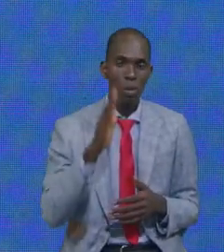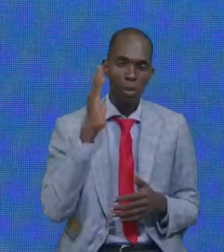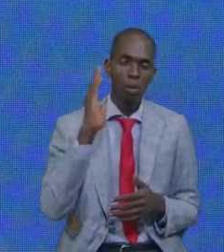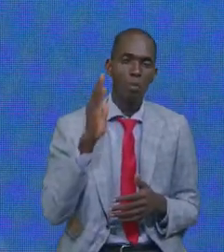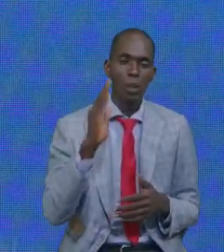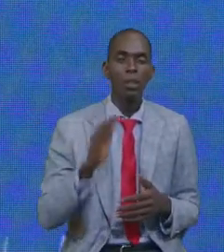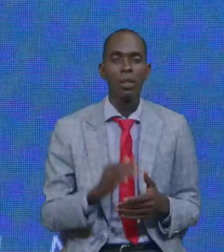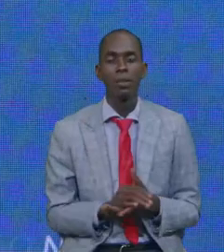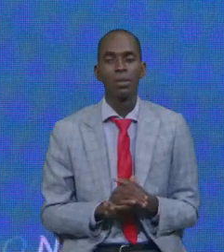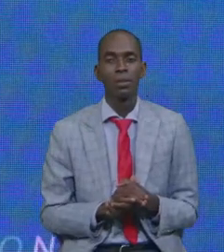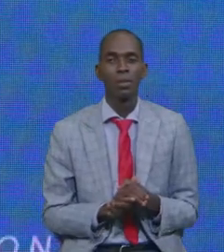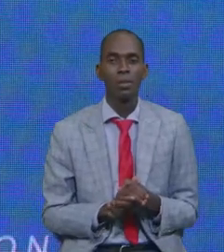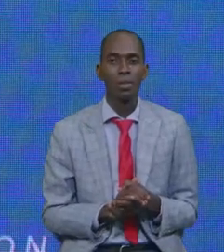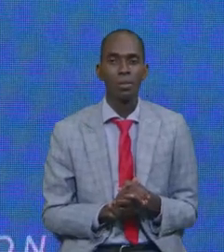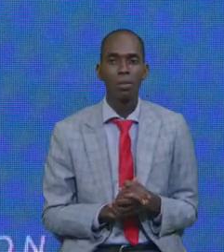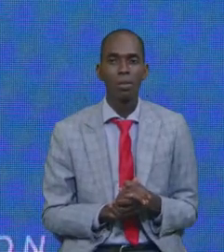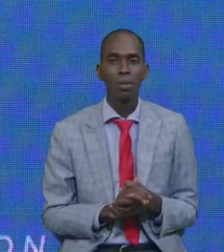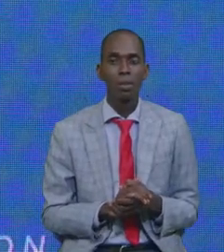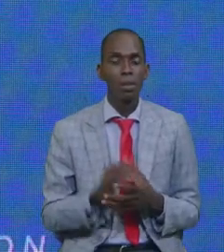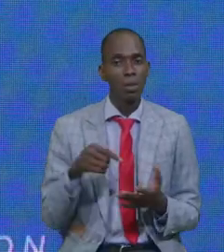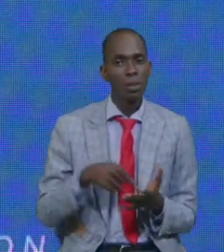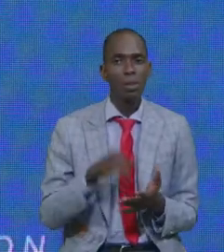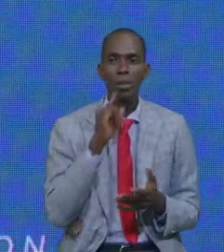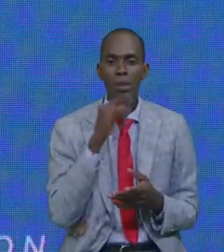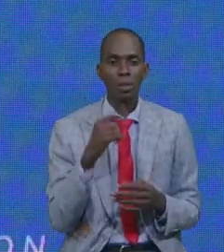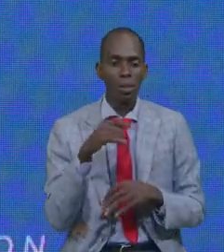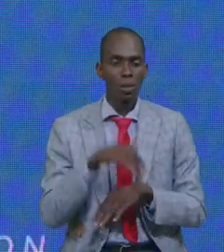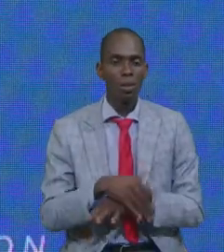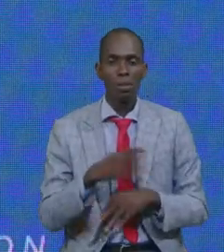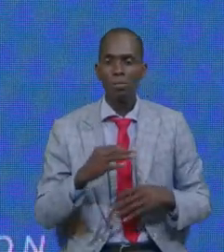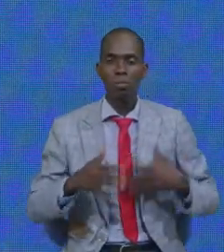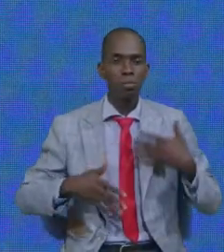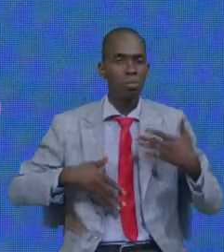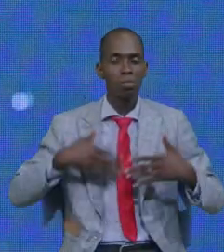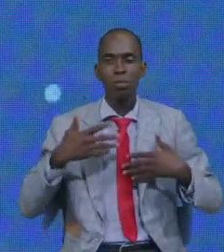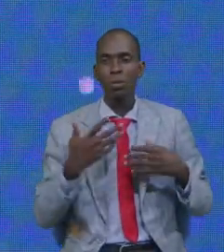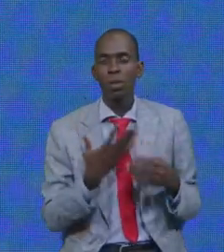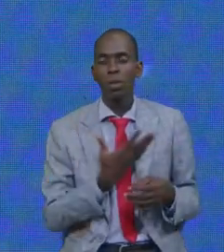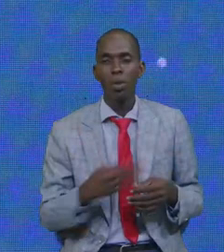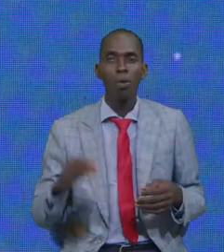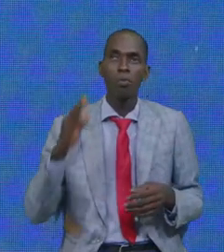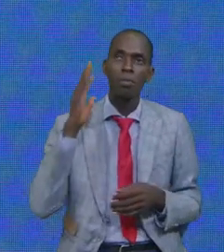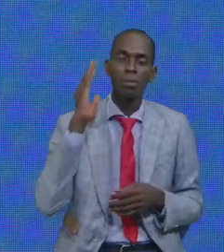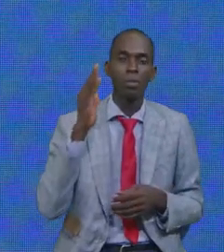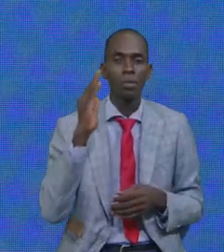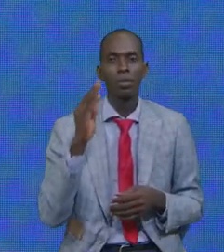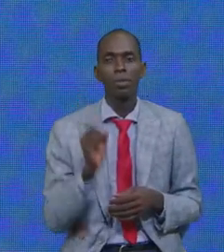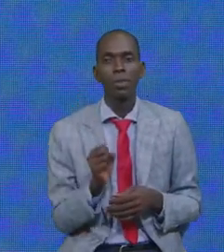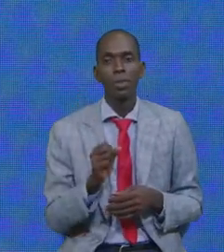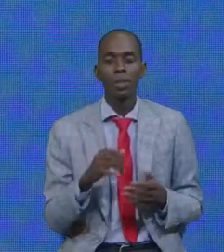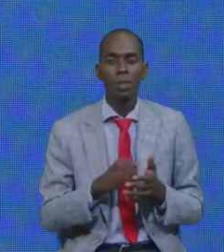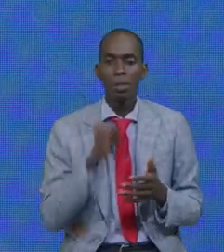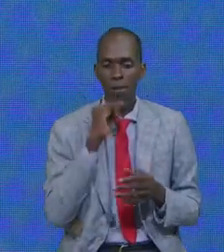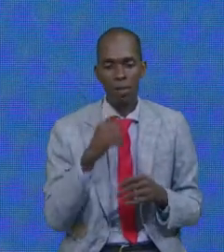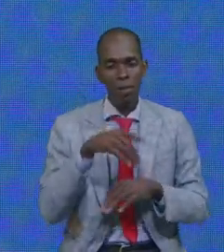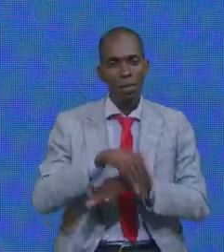testify. This is the night of celebration. This is the night of testimony. It's the night of